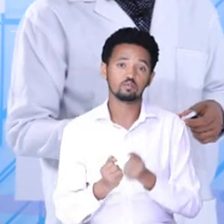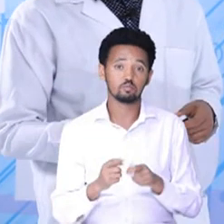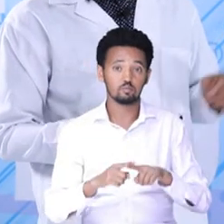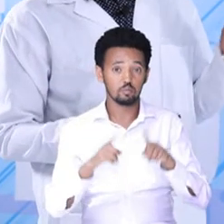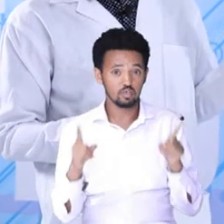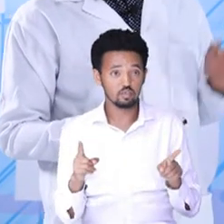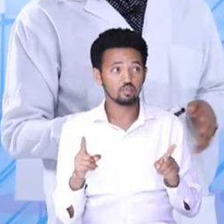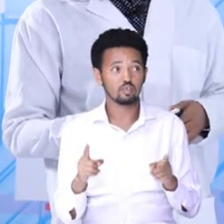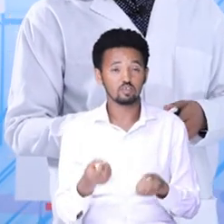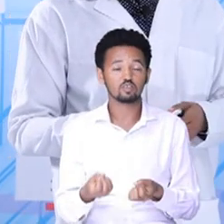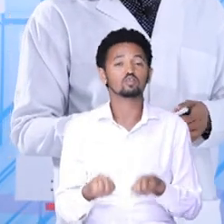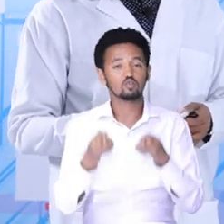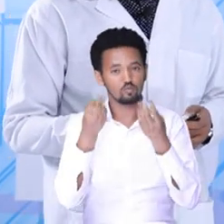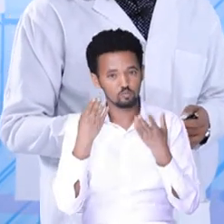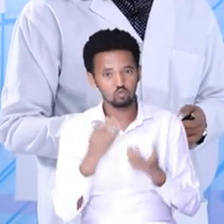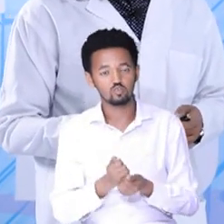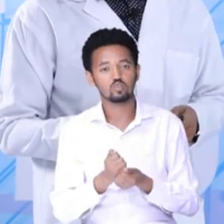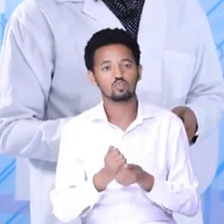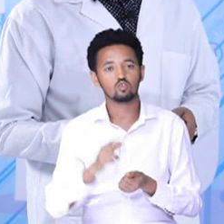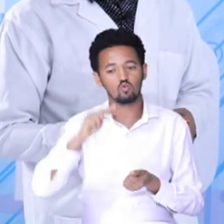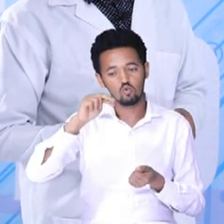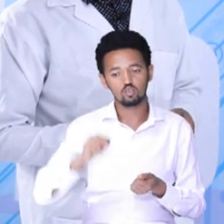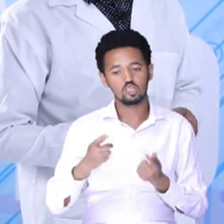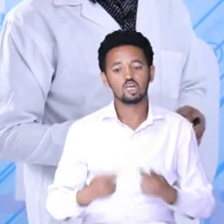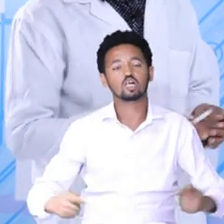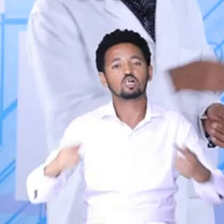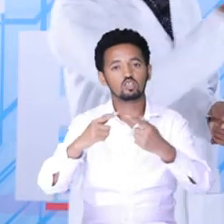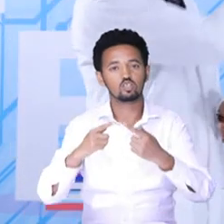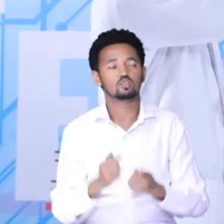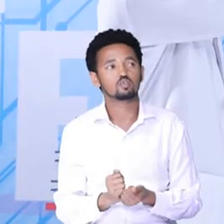But in most parts of the northern region,